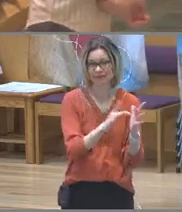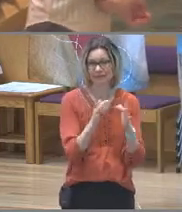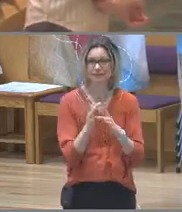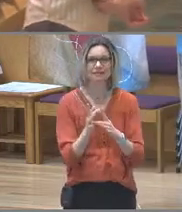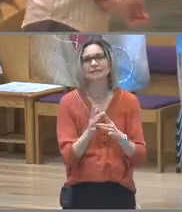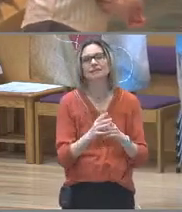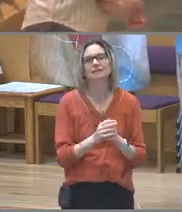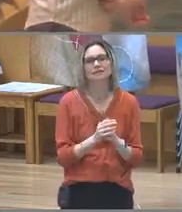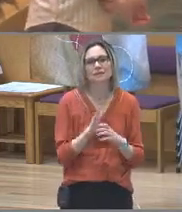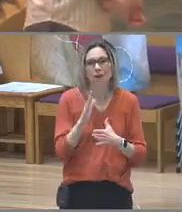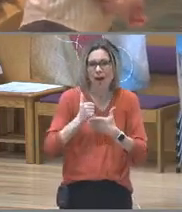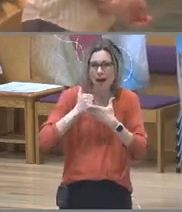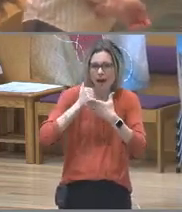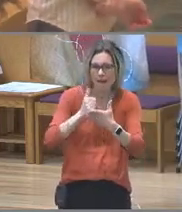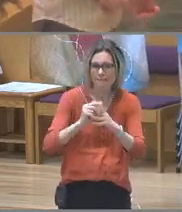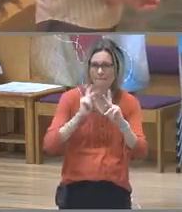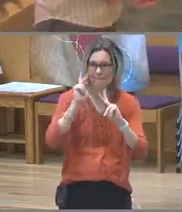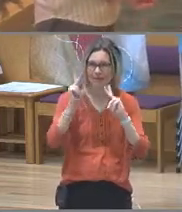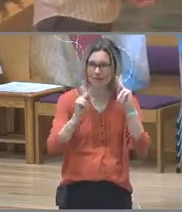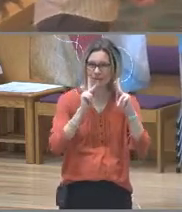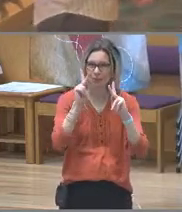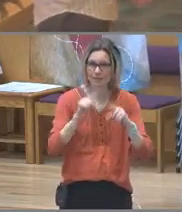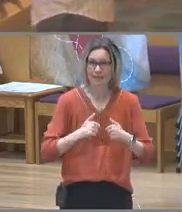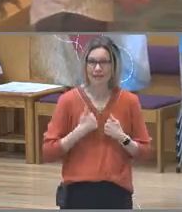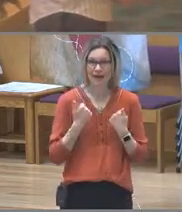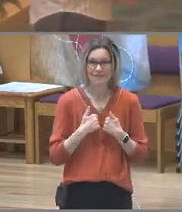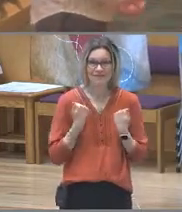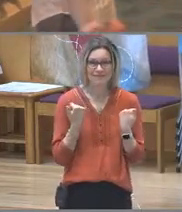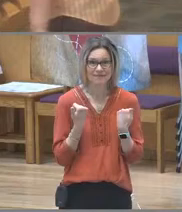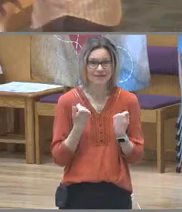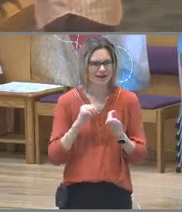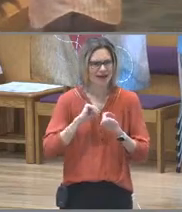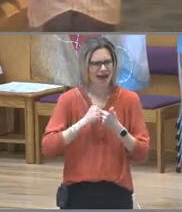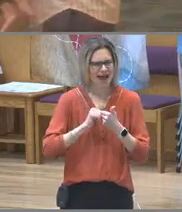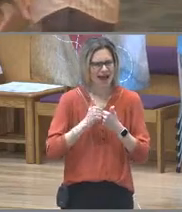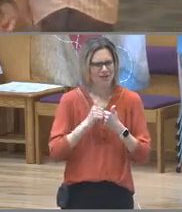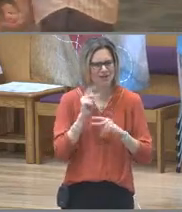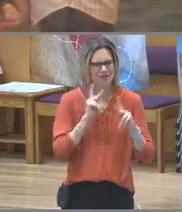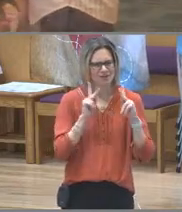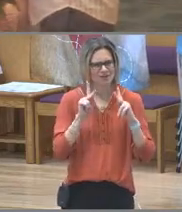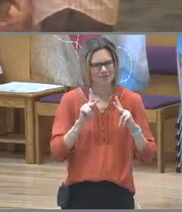we are going to help people to be alive. How do people stay alive?